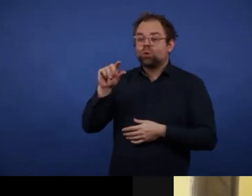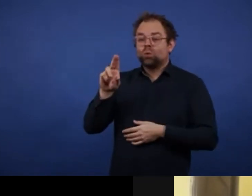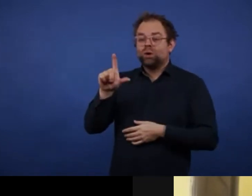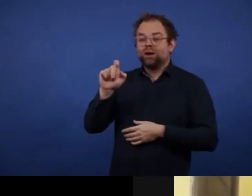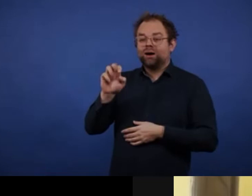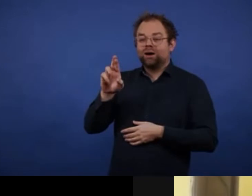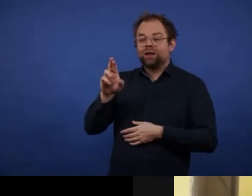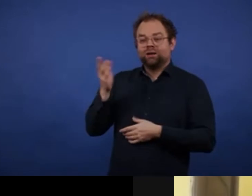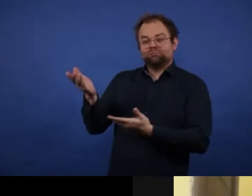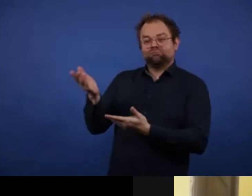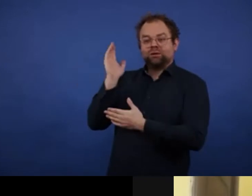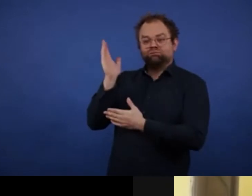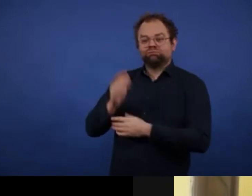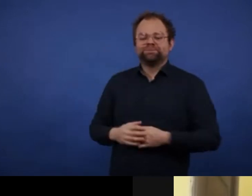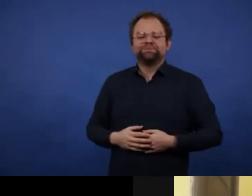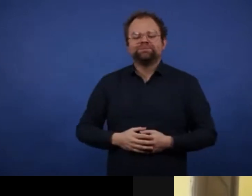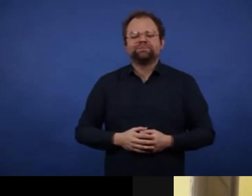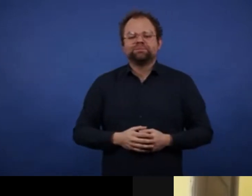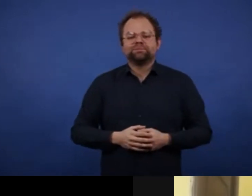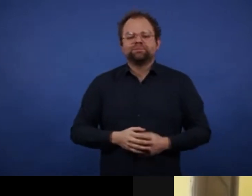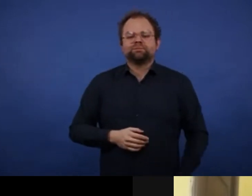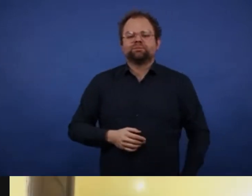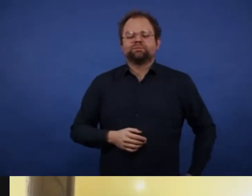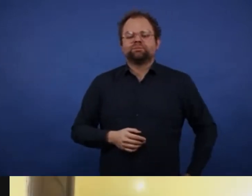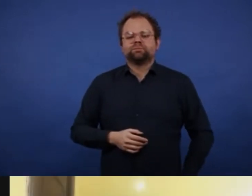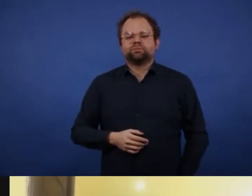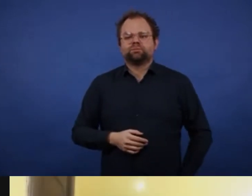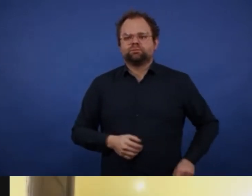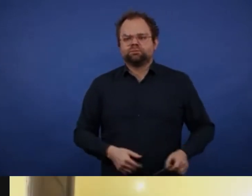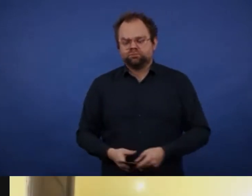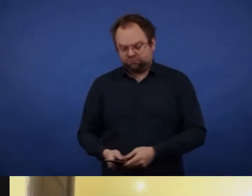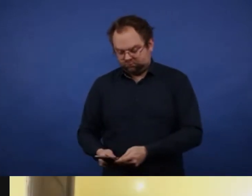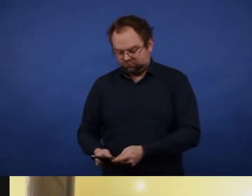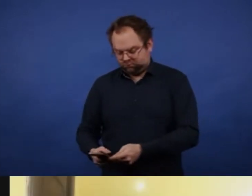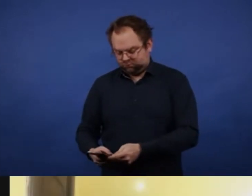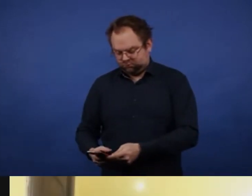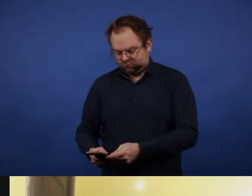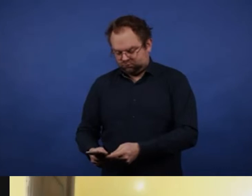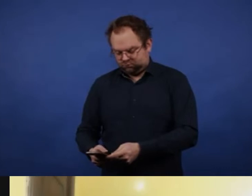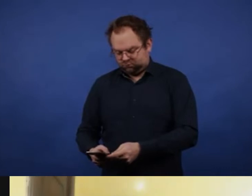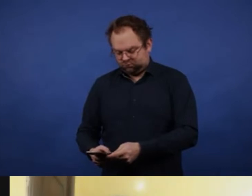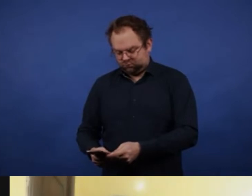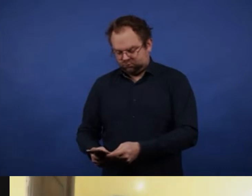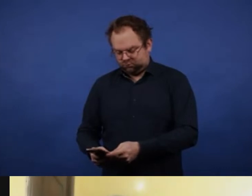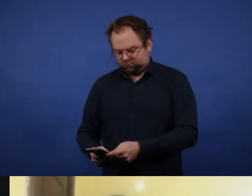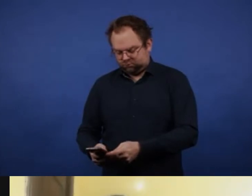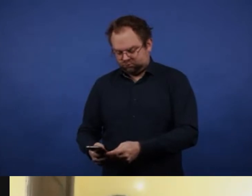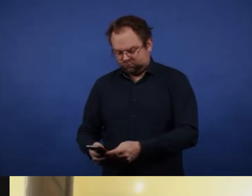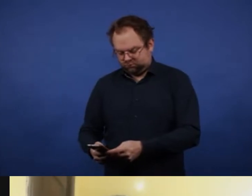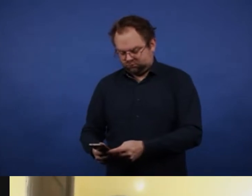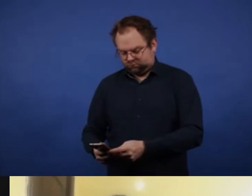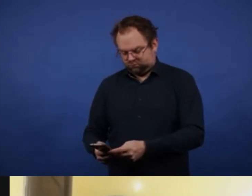Thank you very much, Stacey. Ahmed, you can actually start the moderation. Thank you. Okay. Over to you,